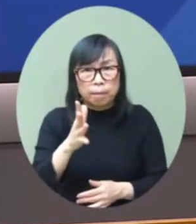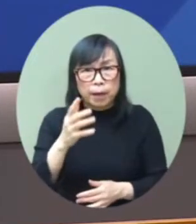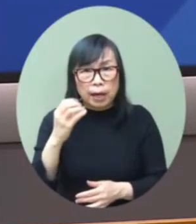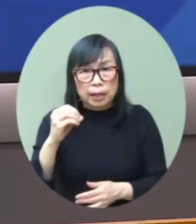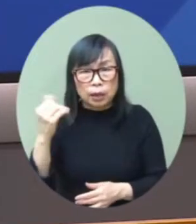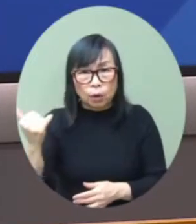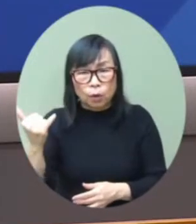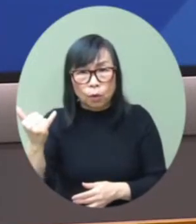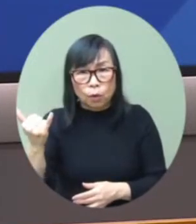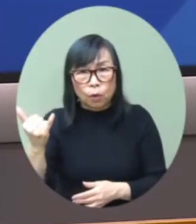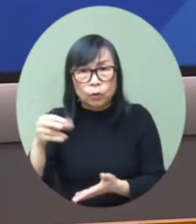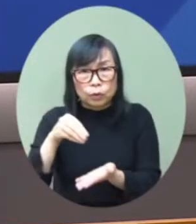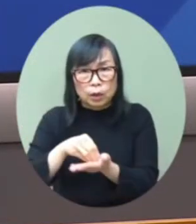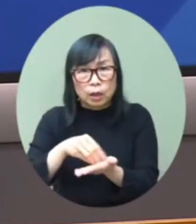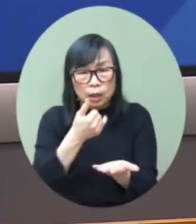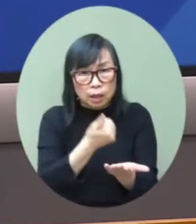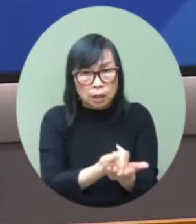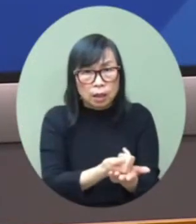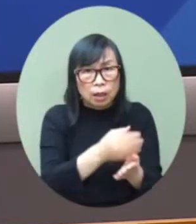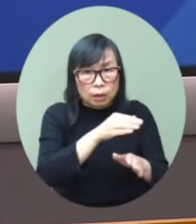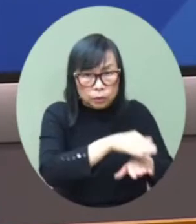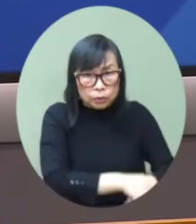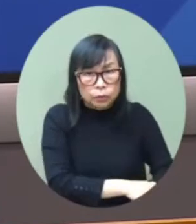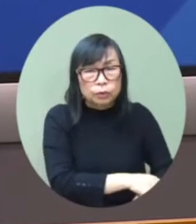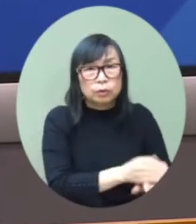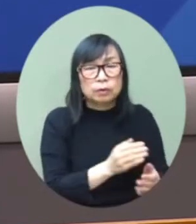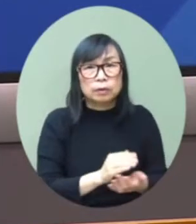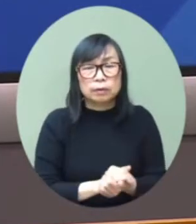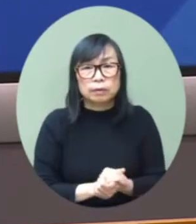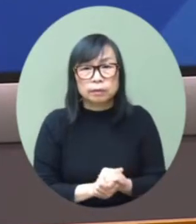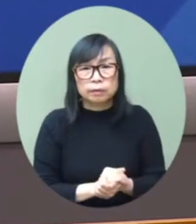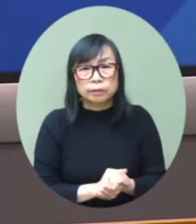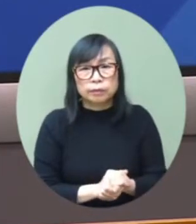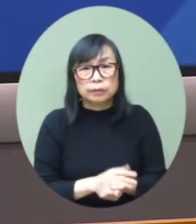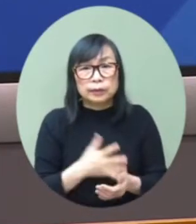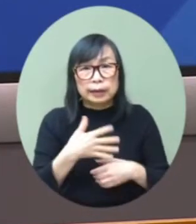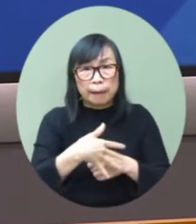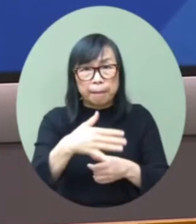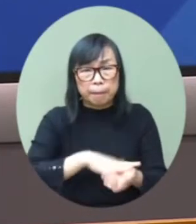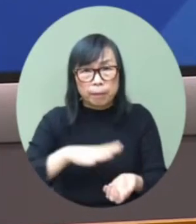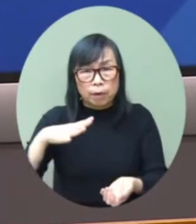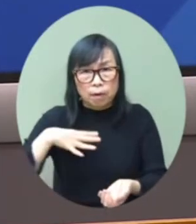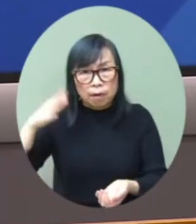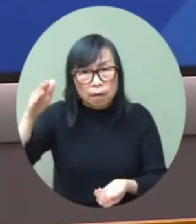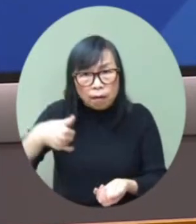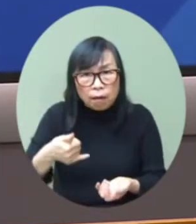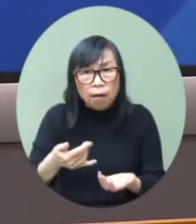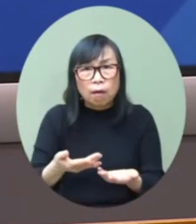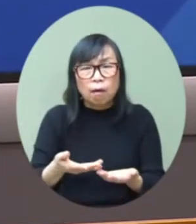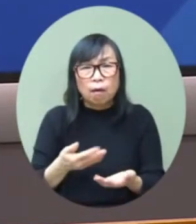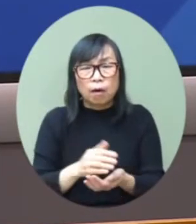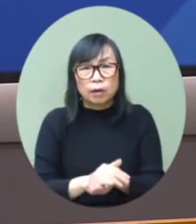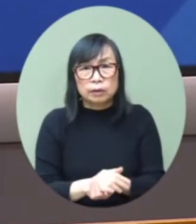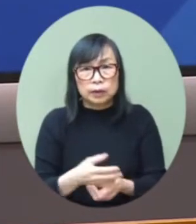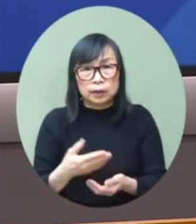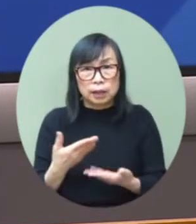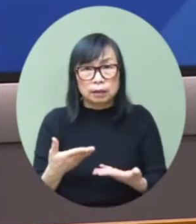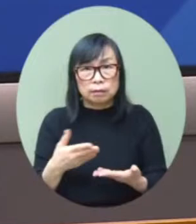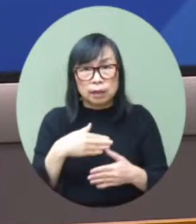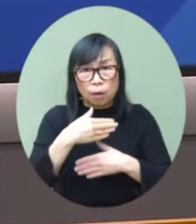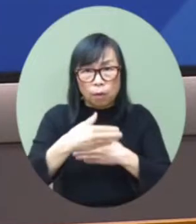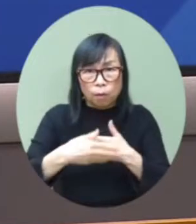altogether 506 fixed body storage space. When the 5th wave